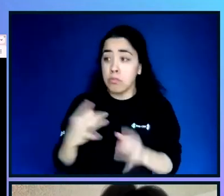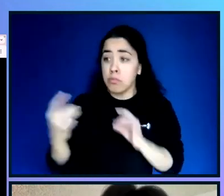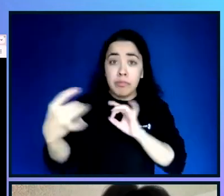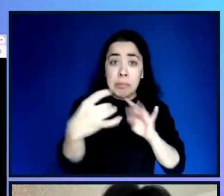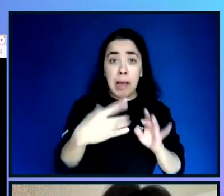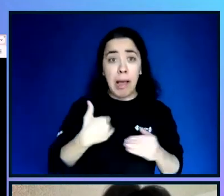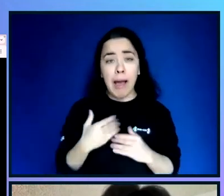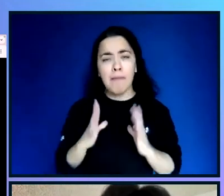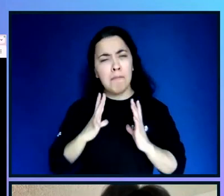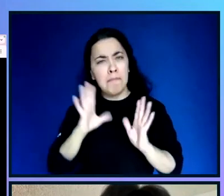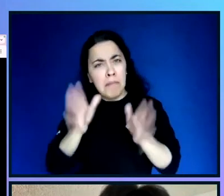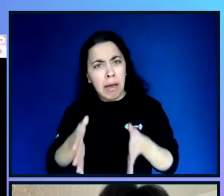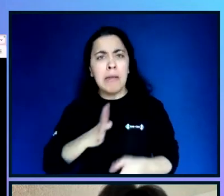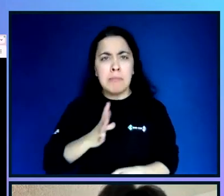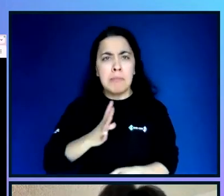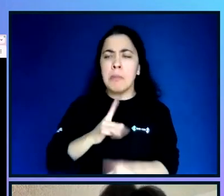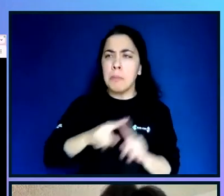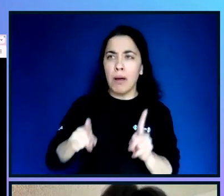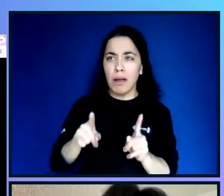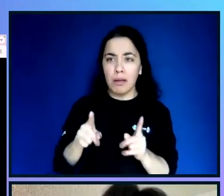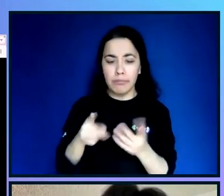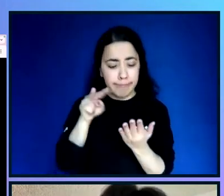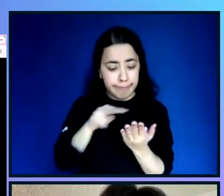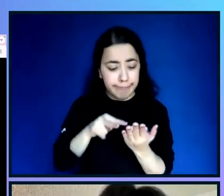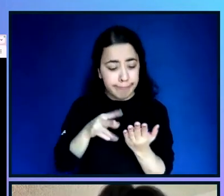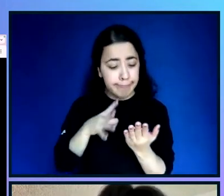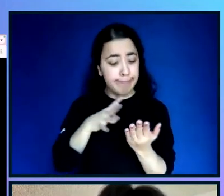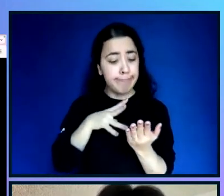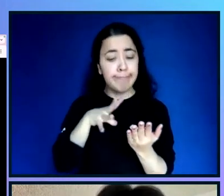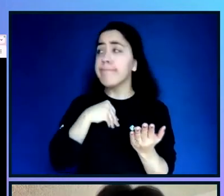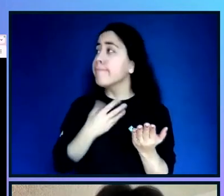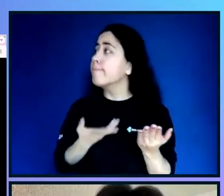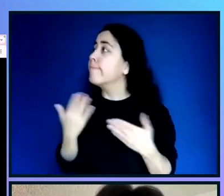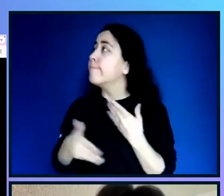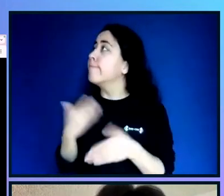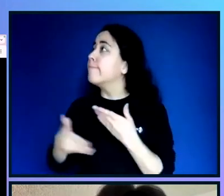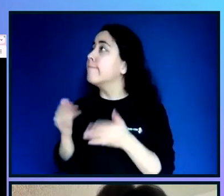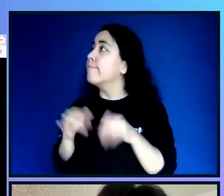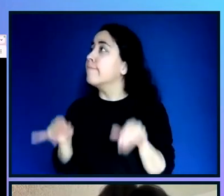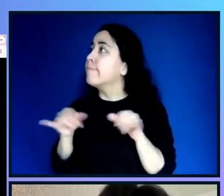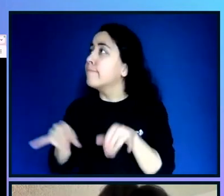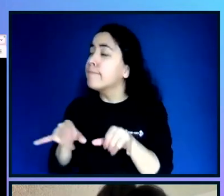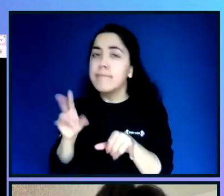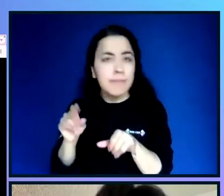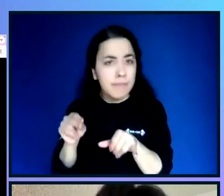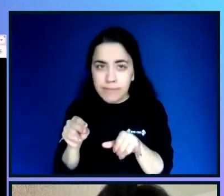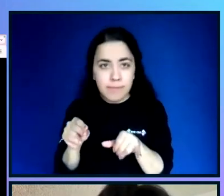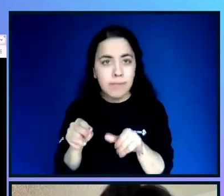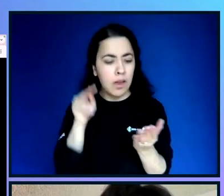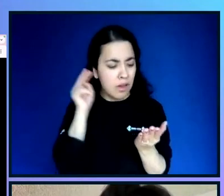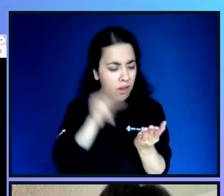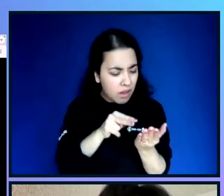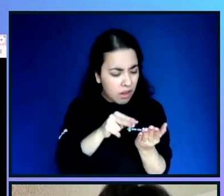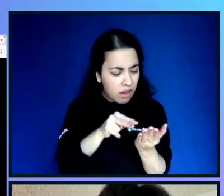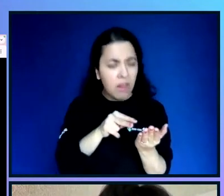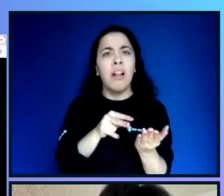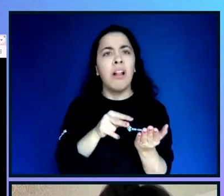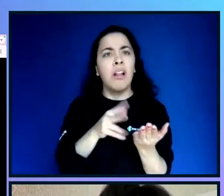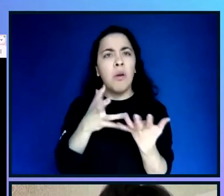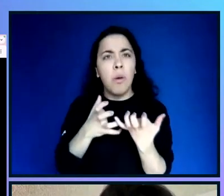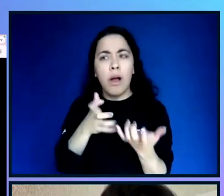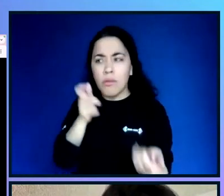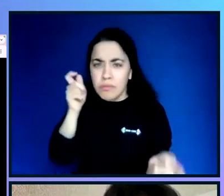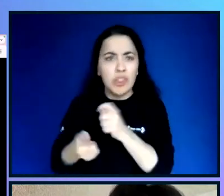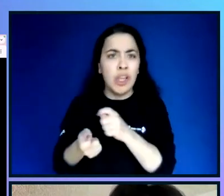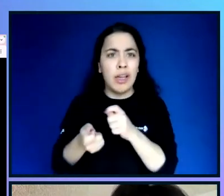garden unattended, which means fruits can spoil, pests and weeds can come in, or worse, it dies.